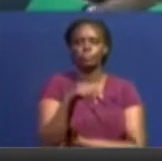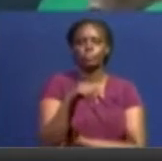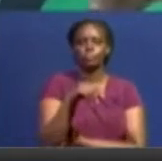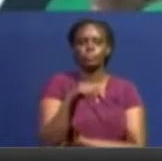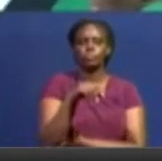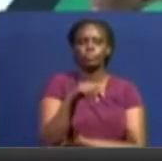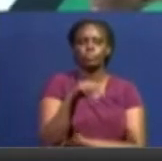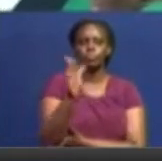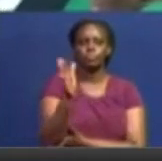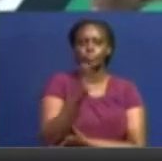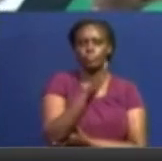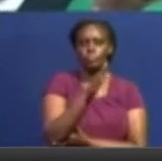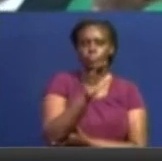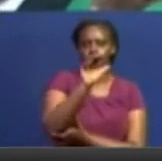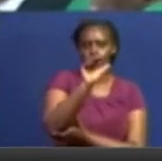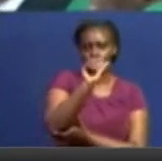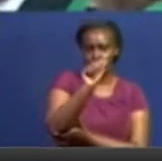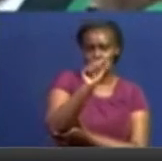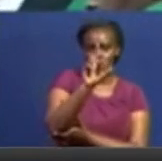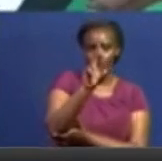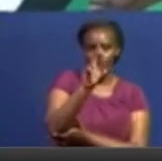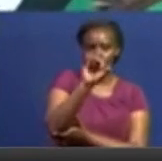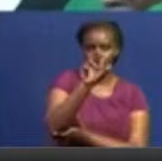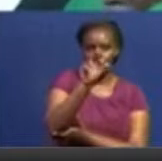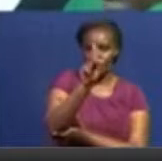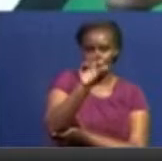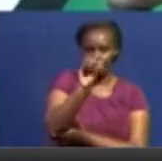Turkana South John Ariko Namoit.